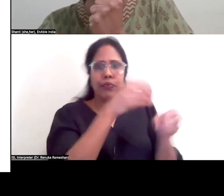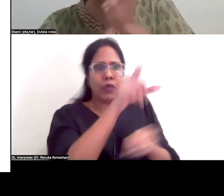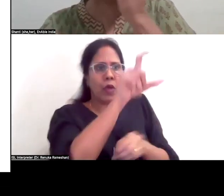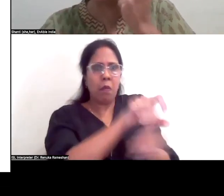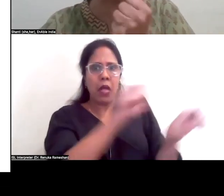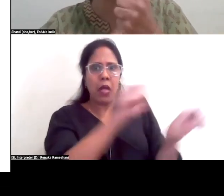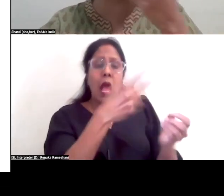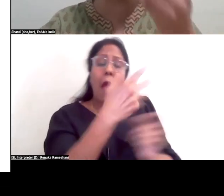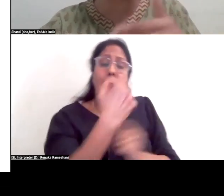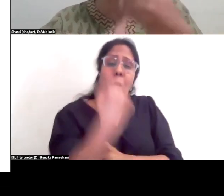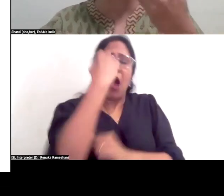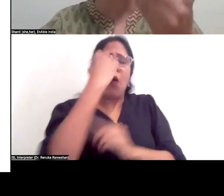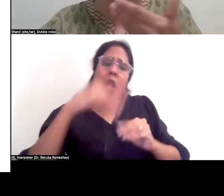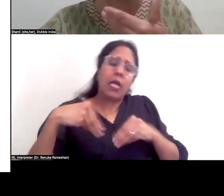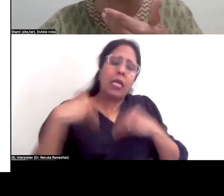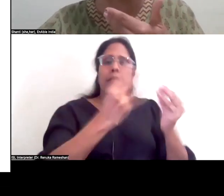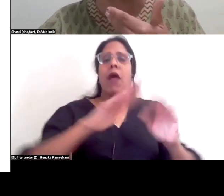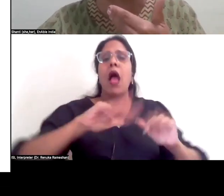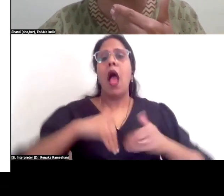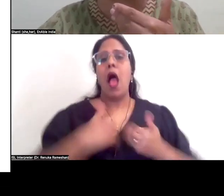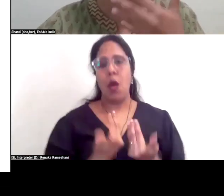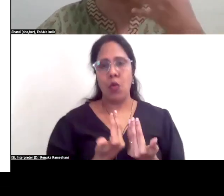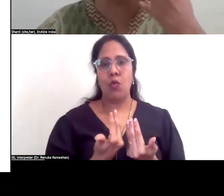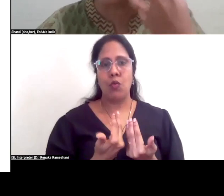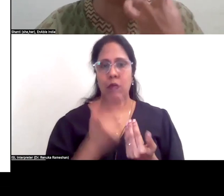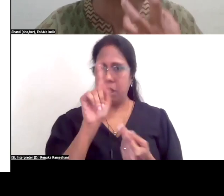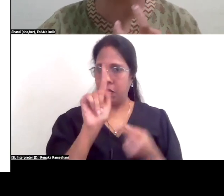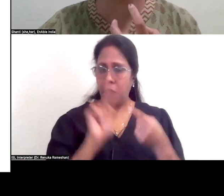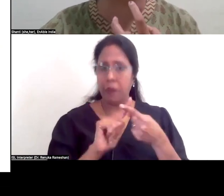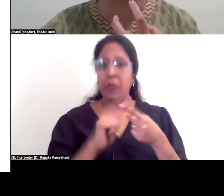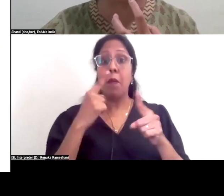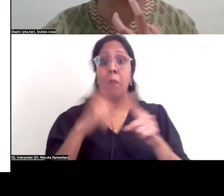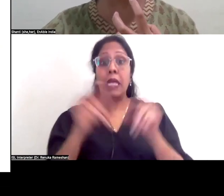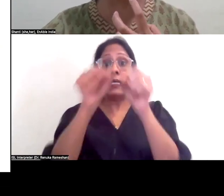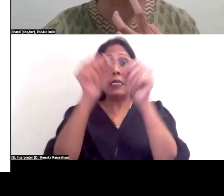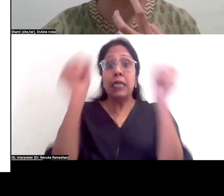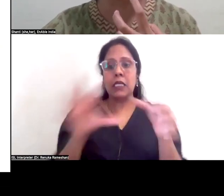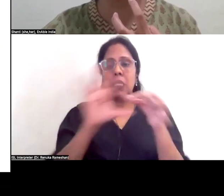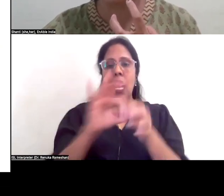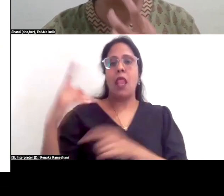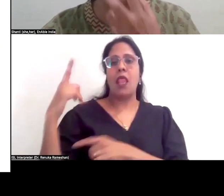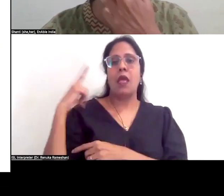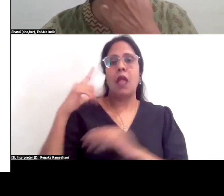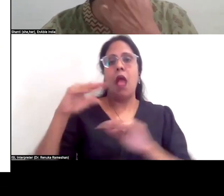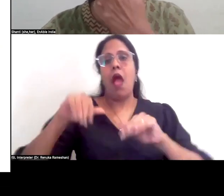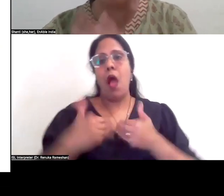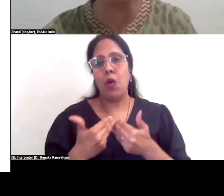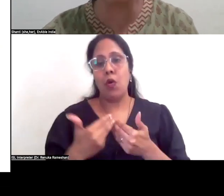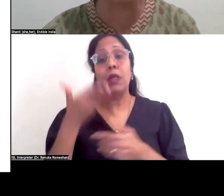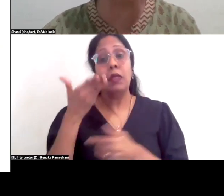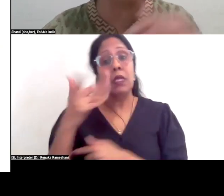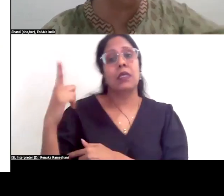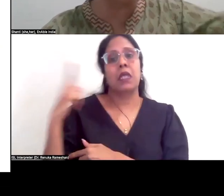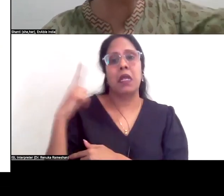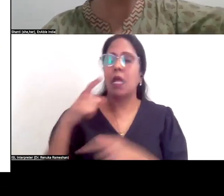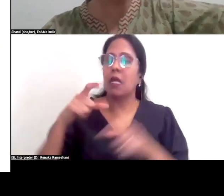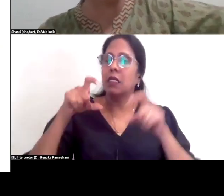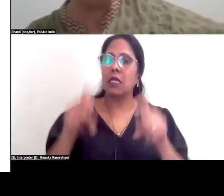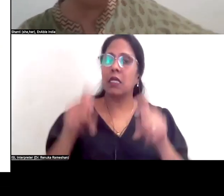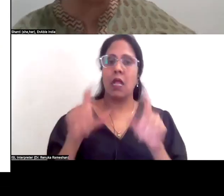powerful? And the last is obviously the structural changes. That's the leadership required. So I'm now going to call